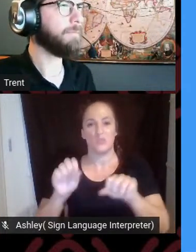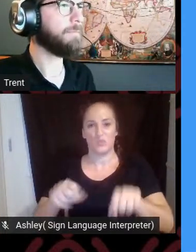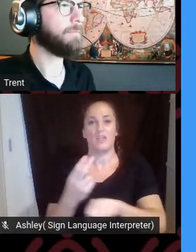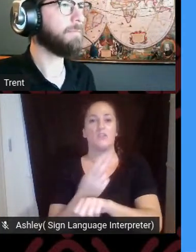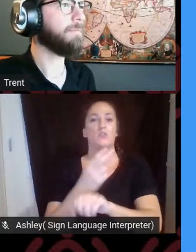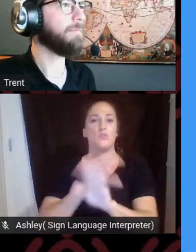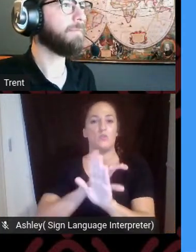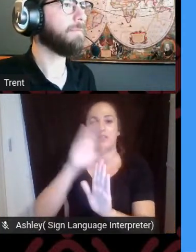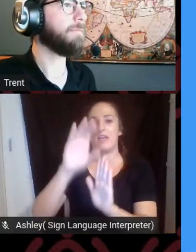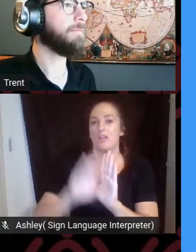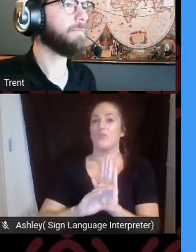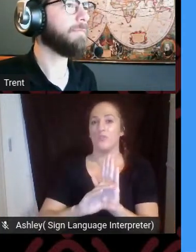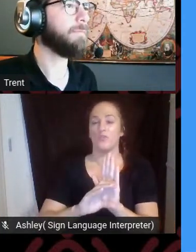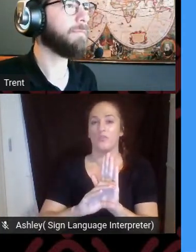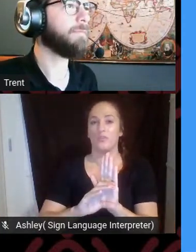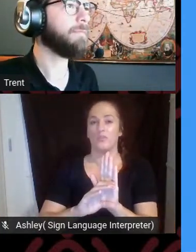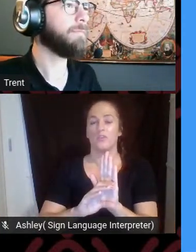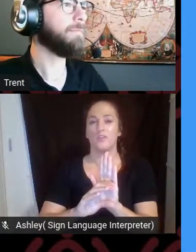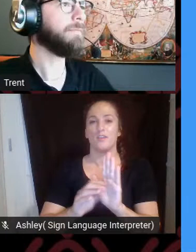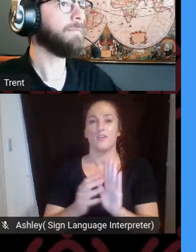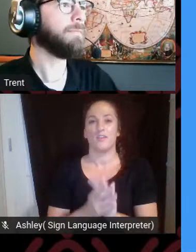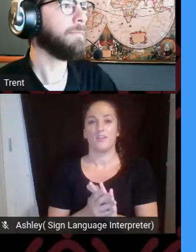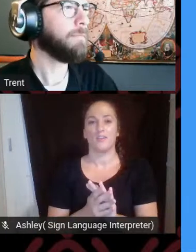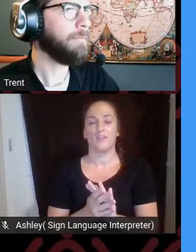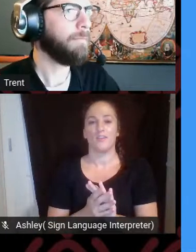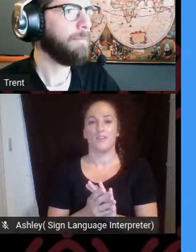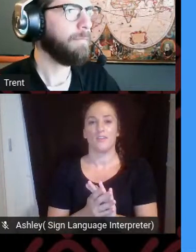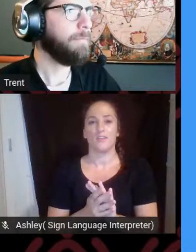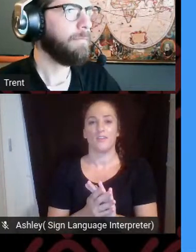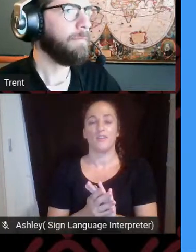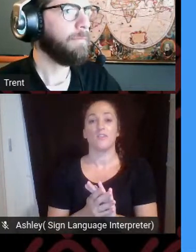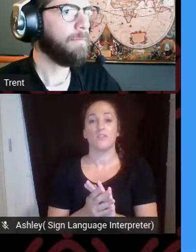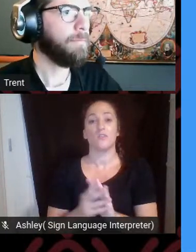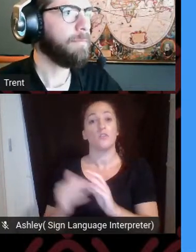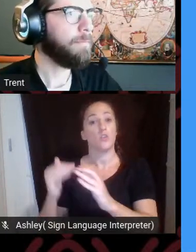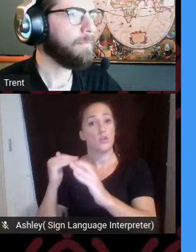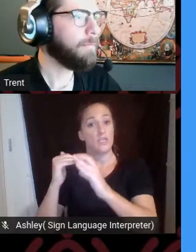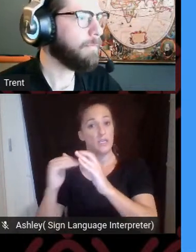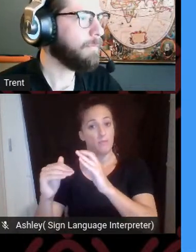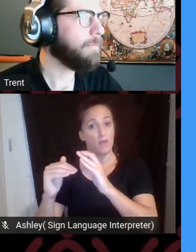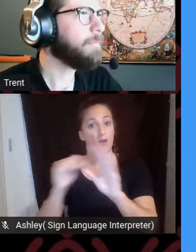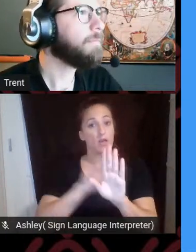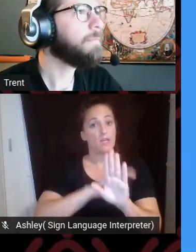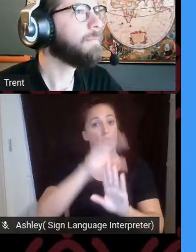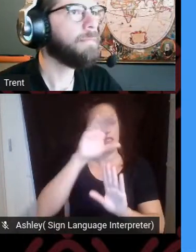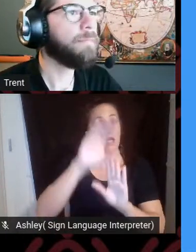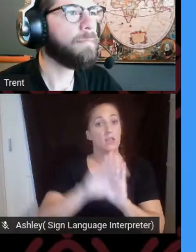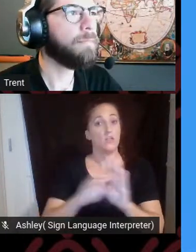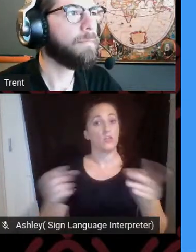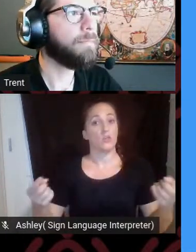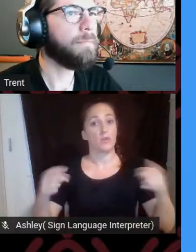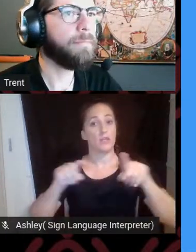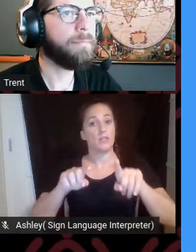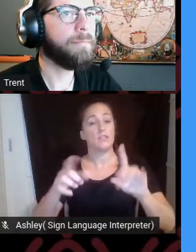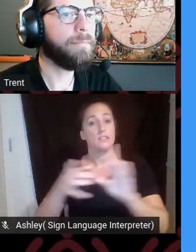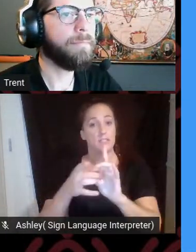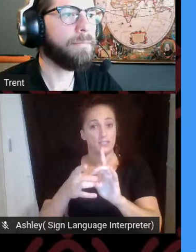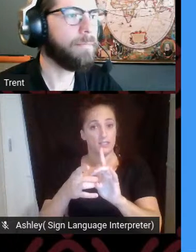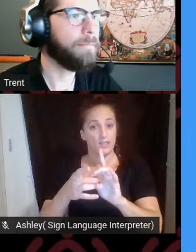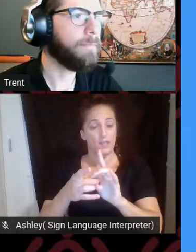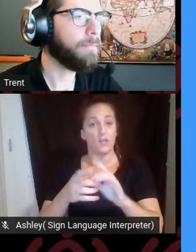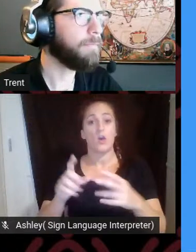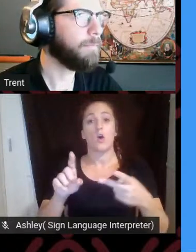thing about the calendar is it syncs, like Trent just showed, with your email. It's always out there. It syncs with your